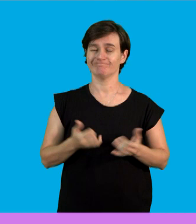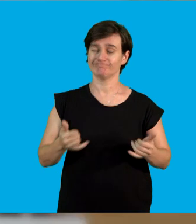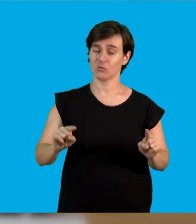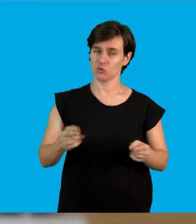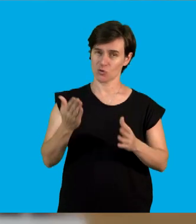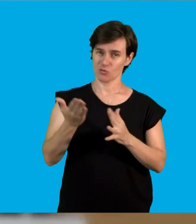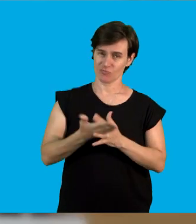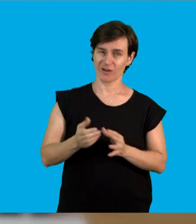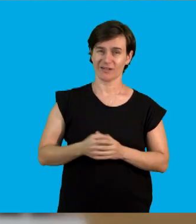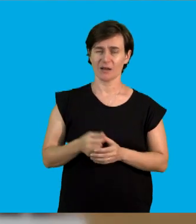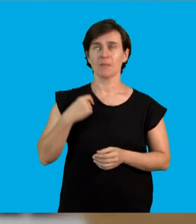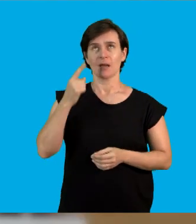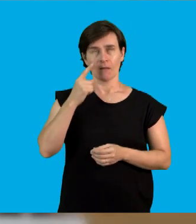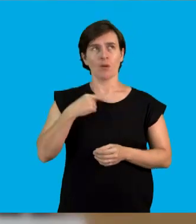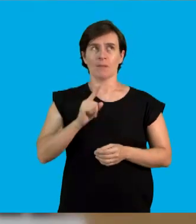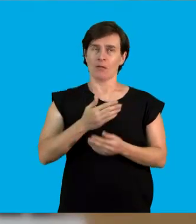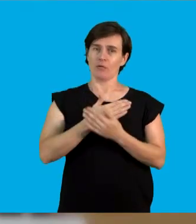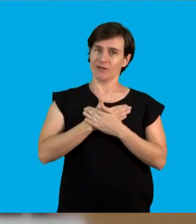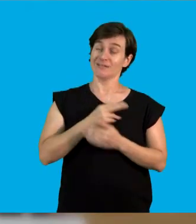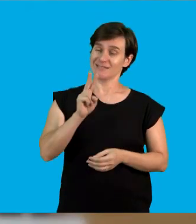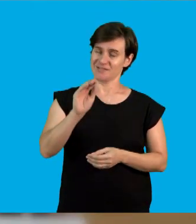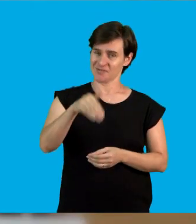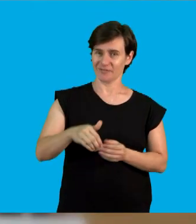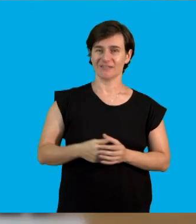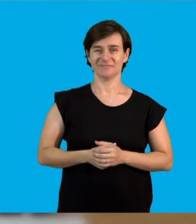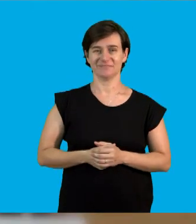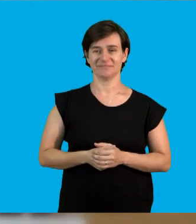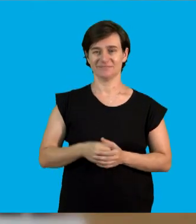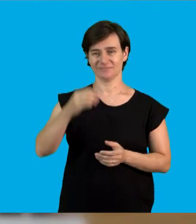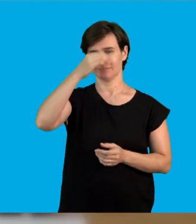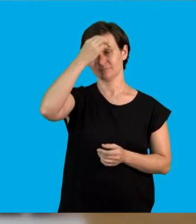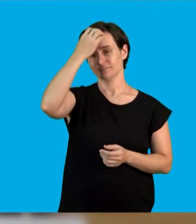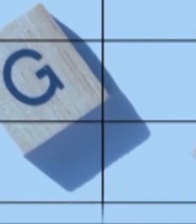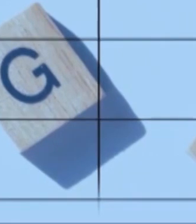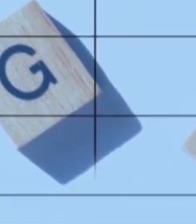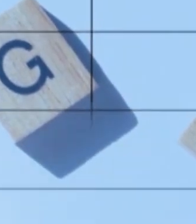Let's take a break. I think we need one. See you now.